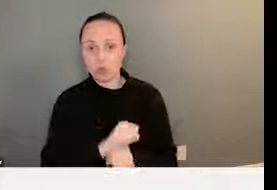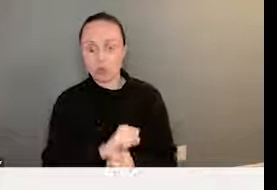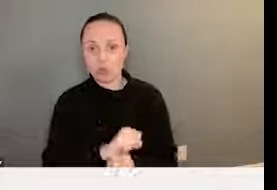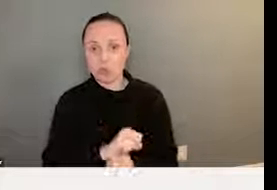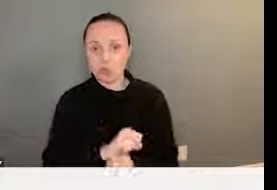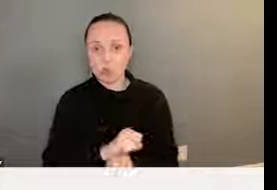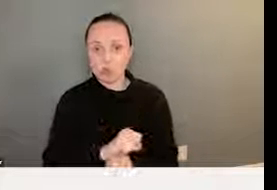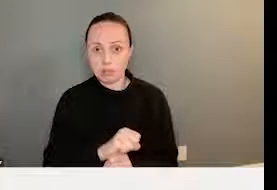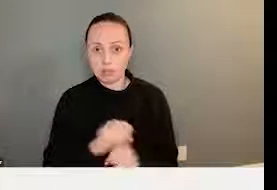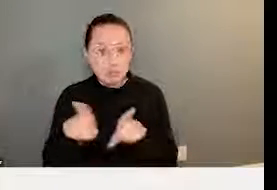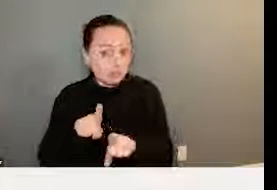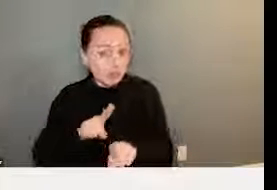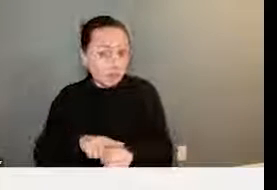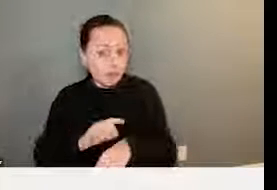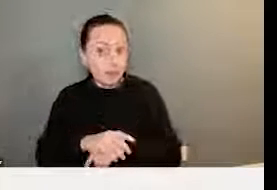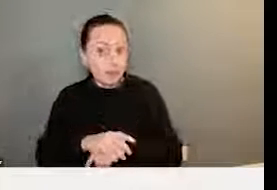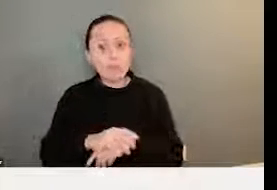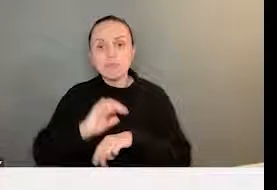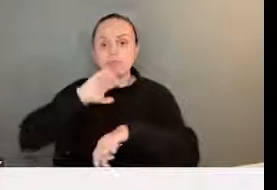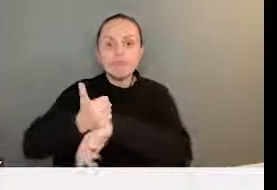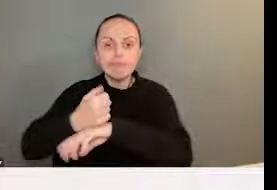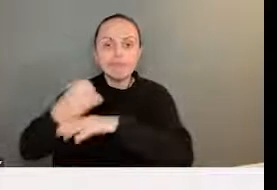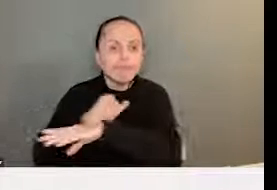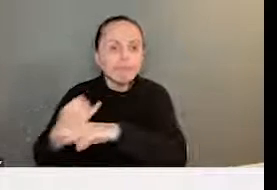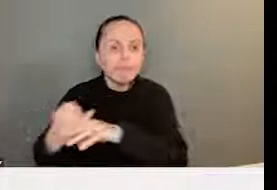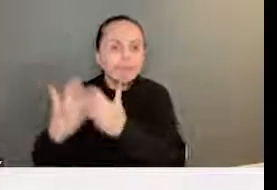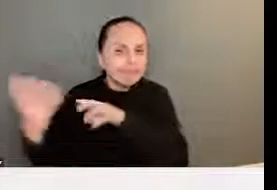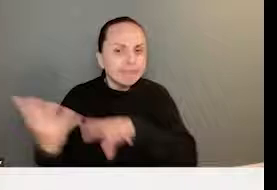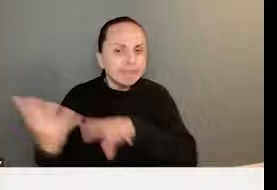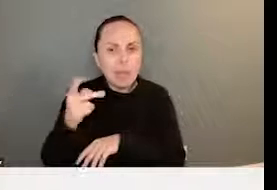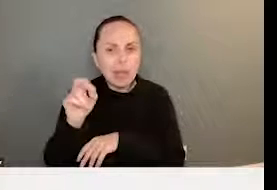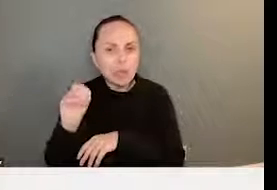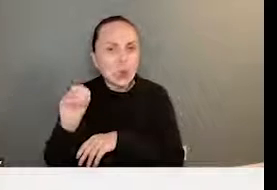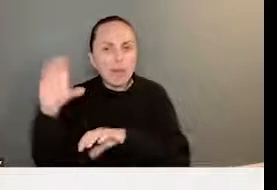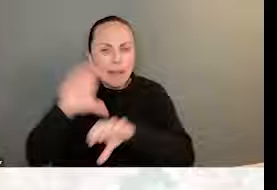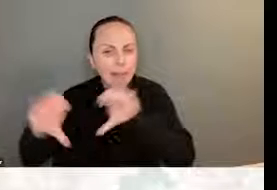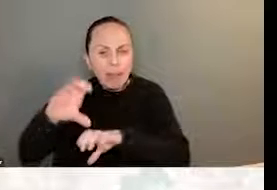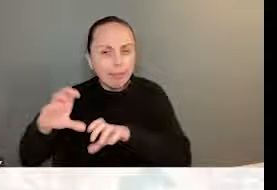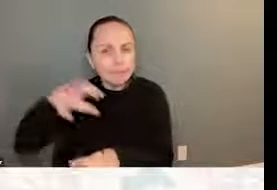while at the same time putting petrochemical plants right there that still exist.